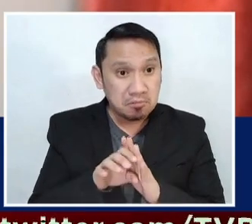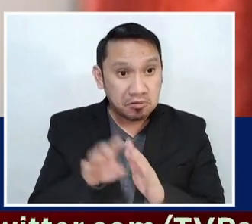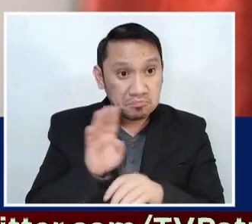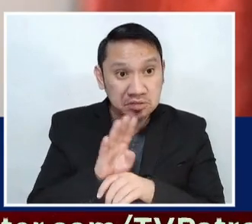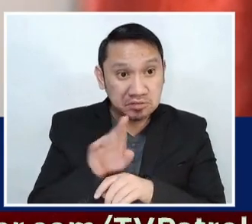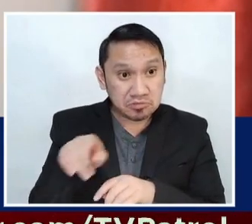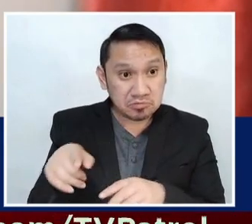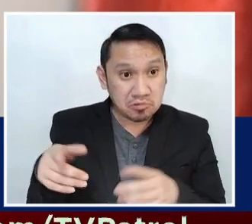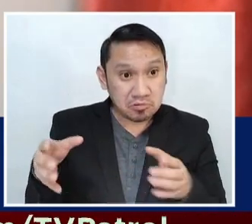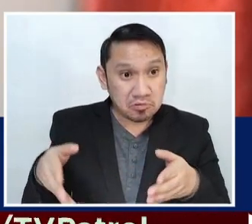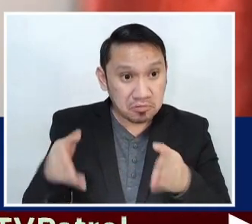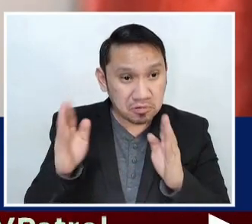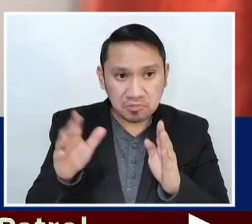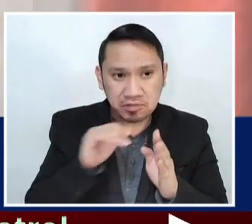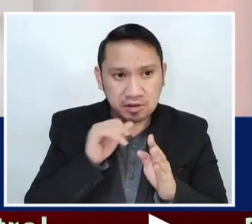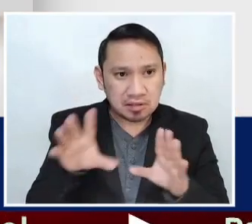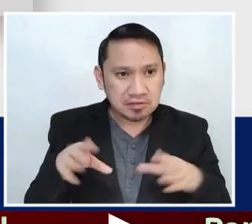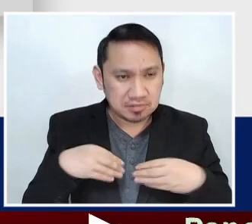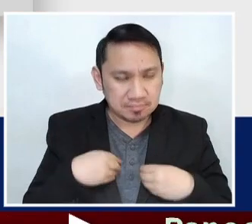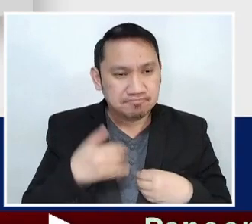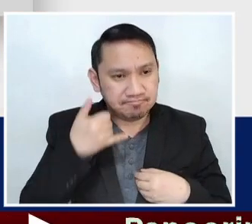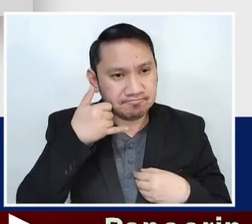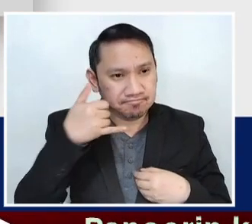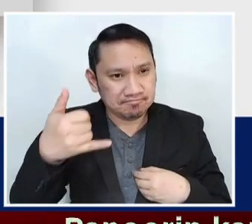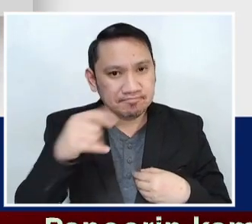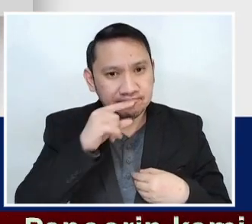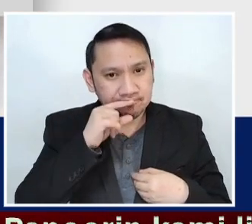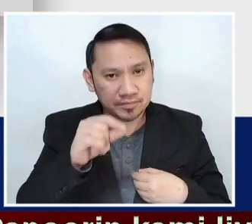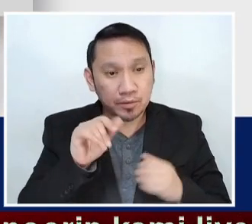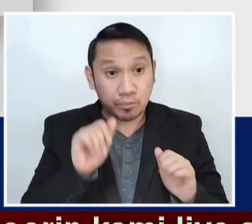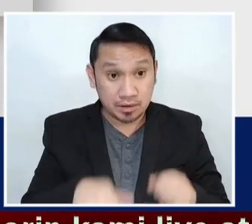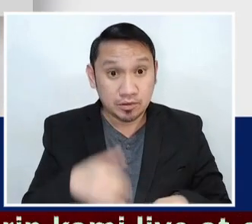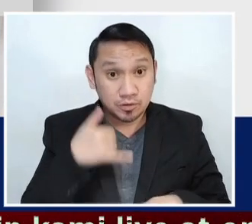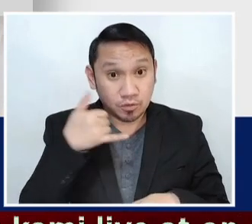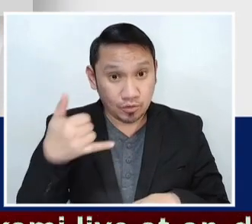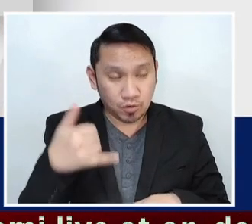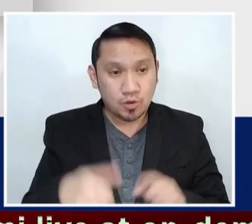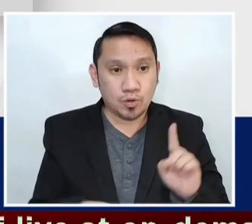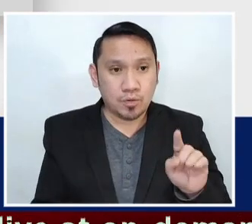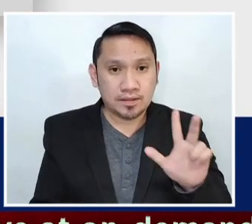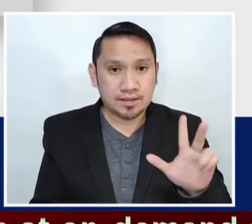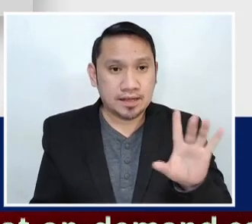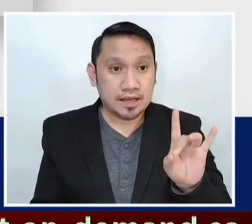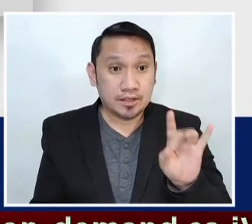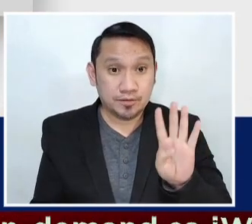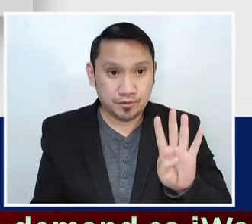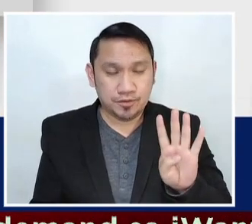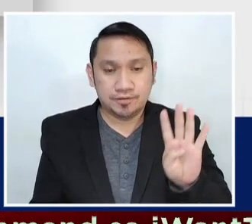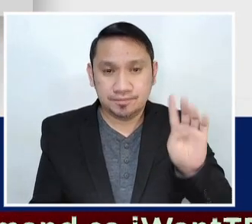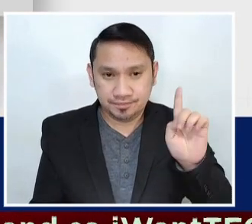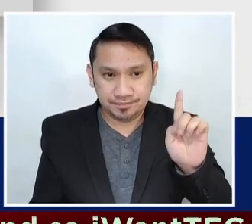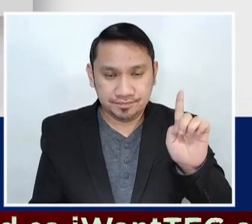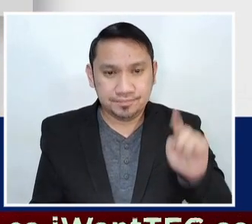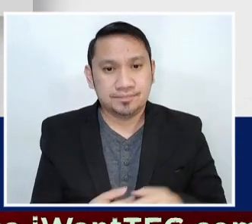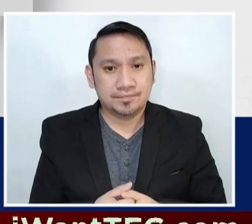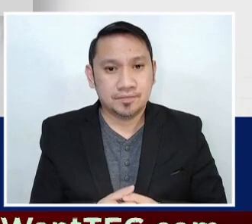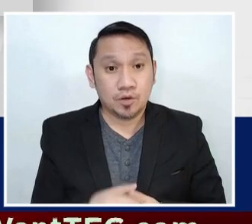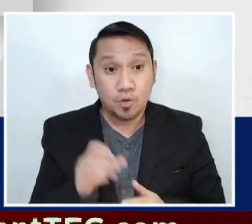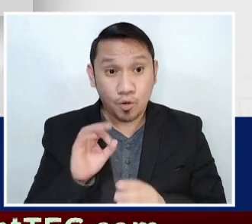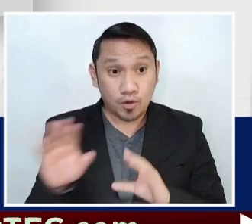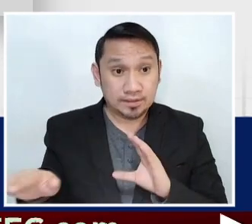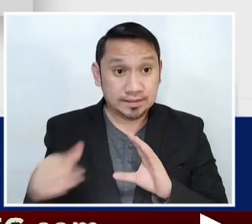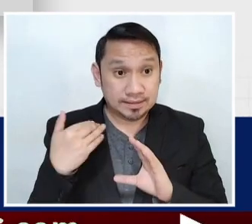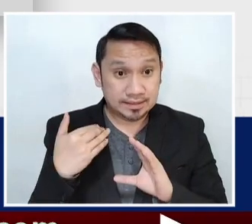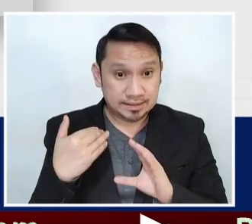I think it would be easiest for them to call DTI 1384, that's our consumer hotline, or they can send us an email